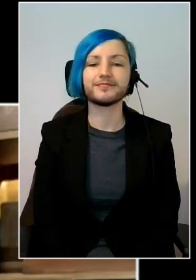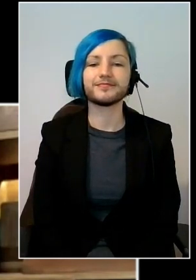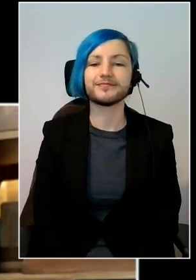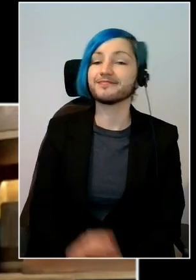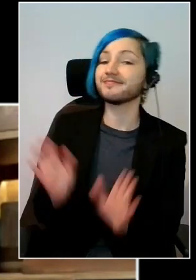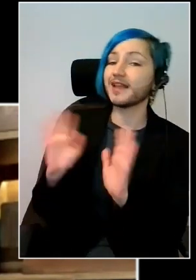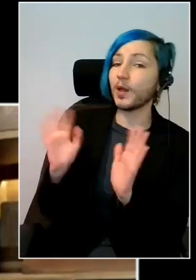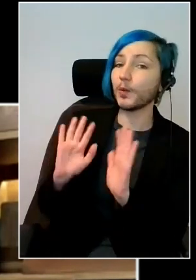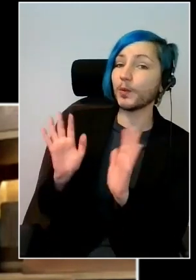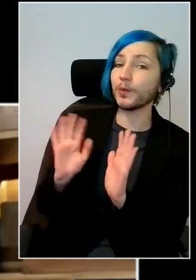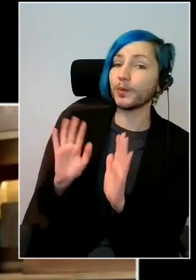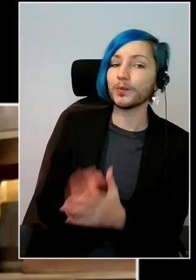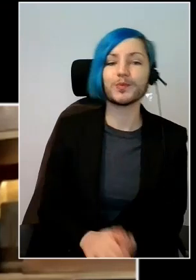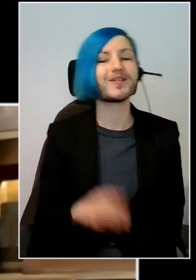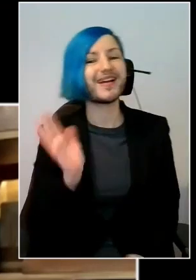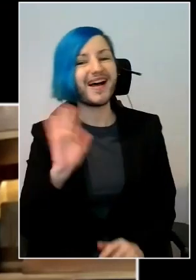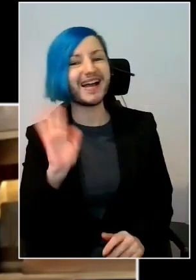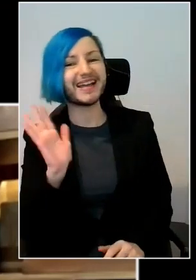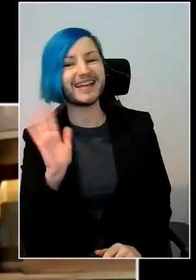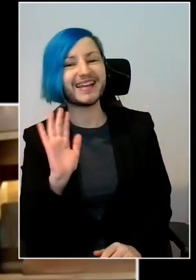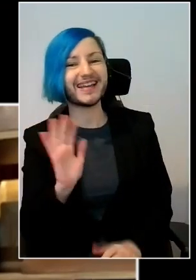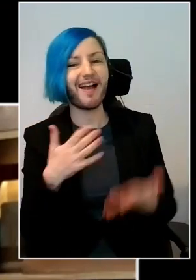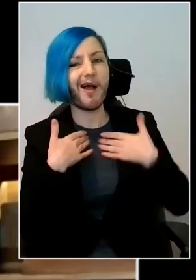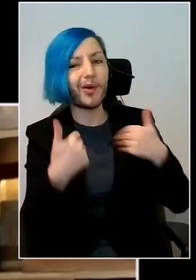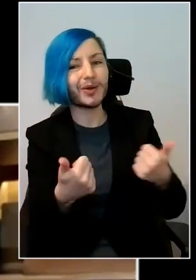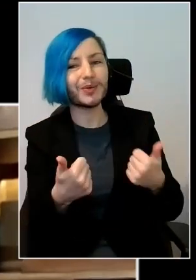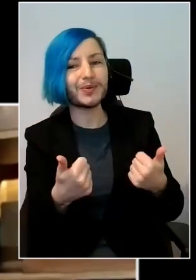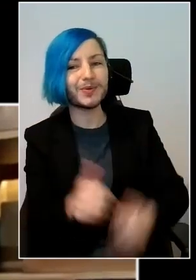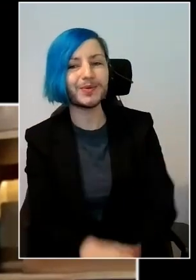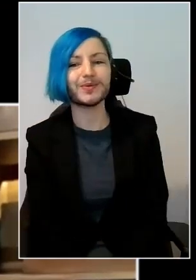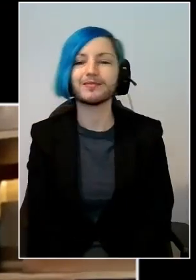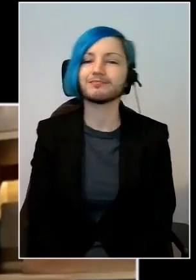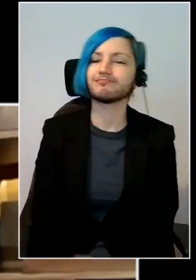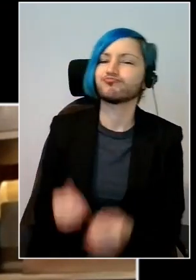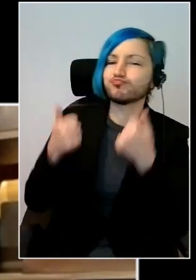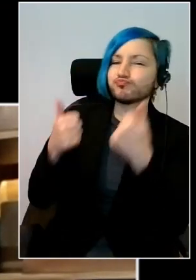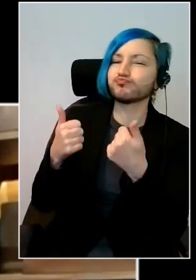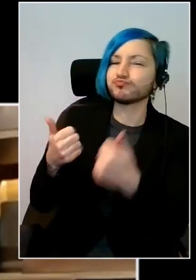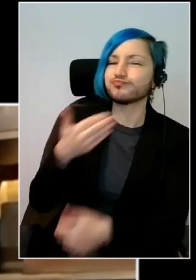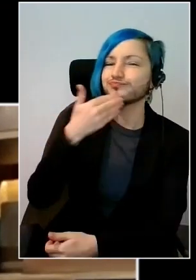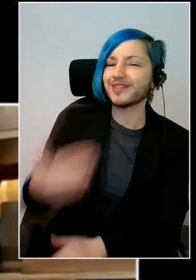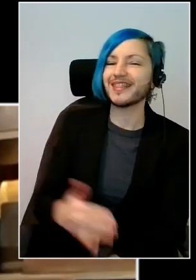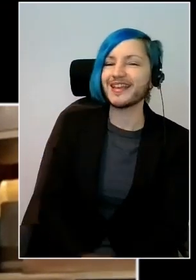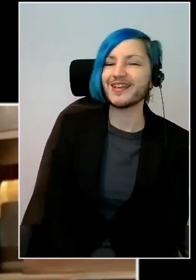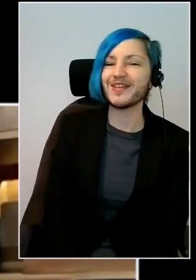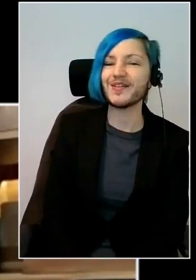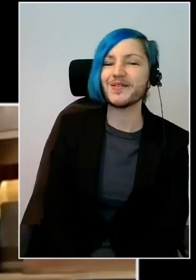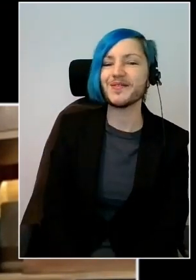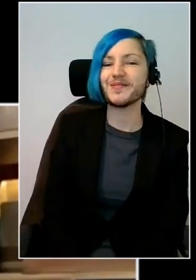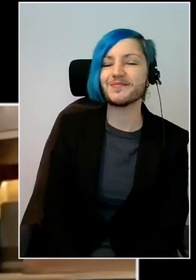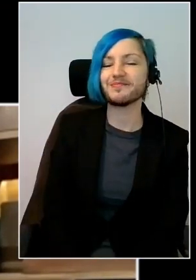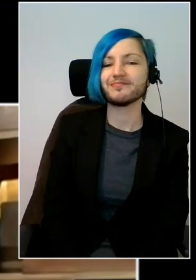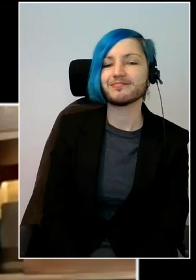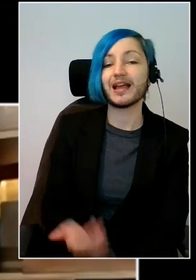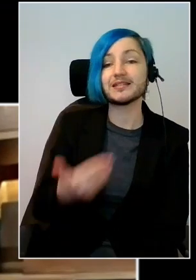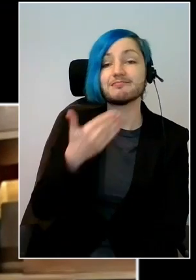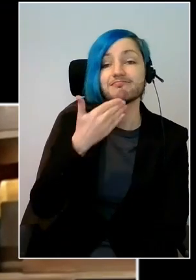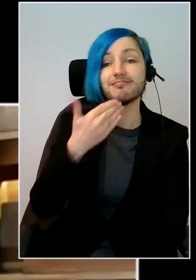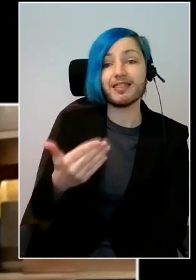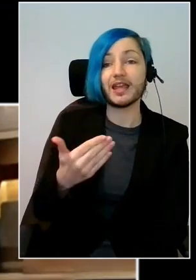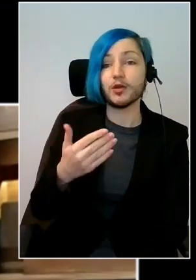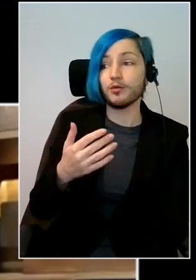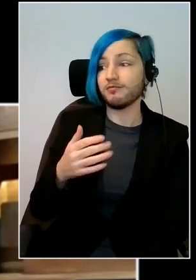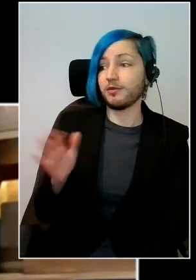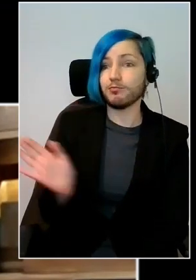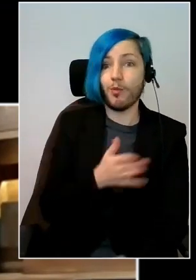Hello. Hello there. Hi, how are you? I'm very well, thank you. And thank you on behalf of all of McCarrick